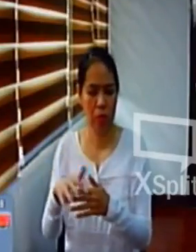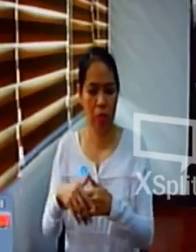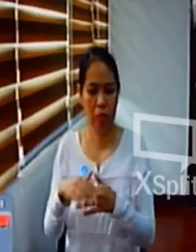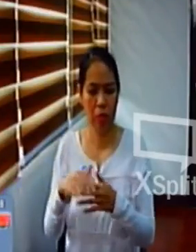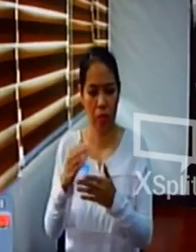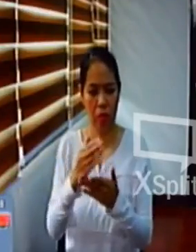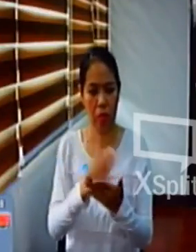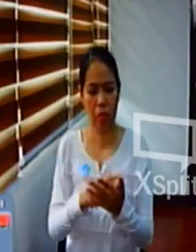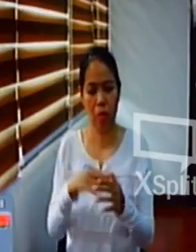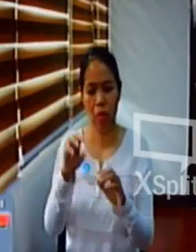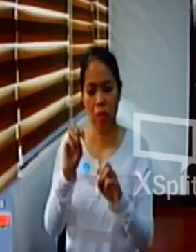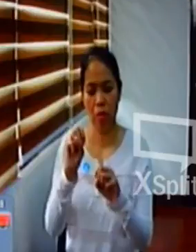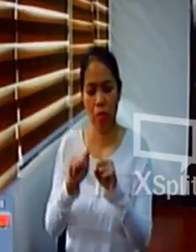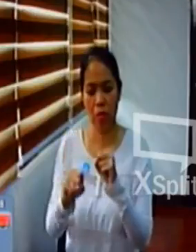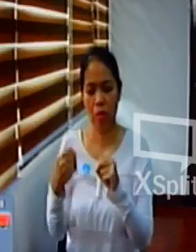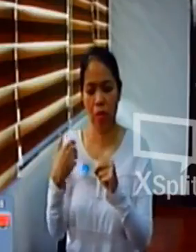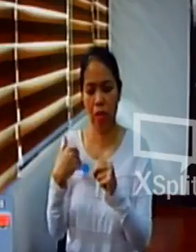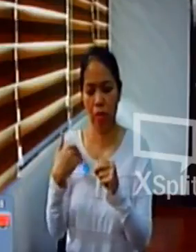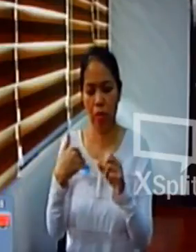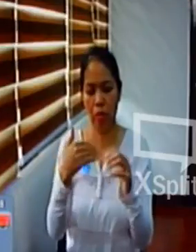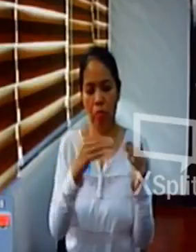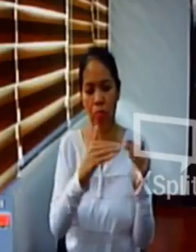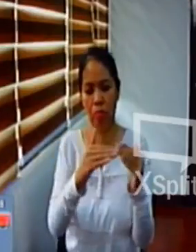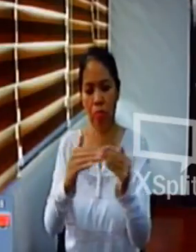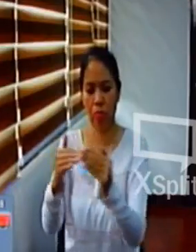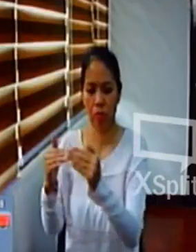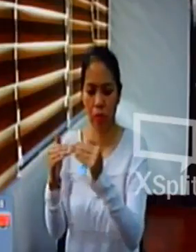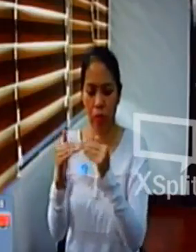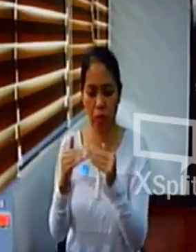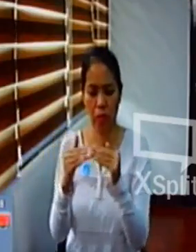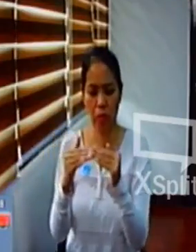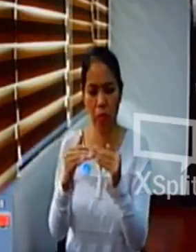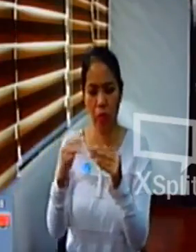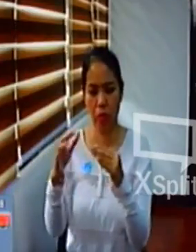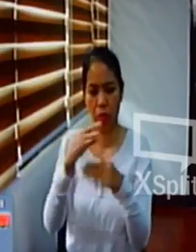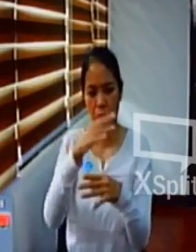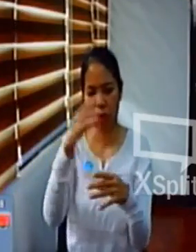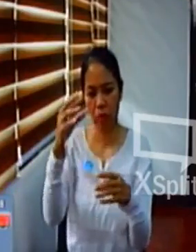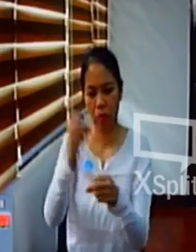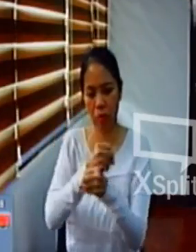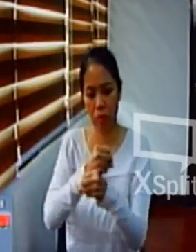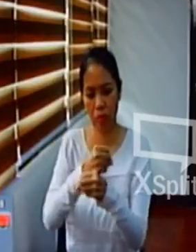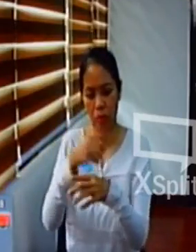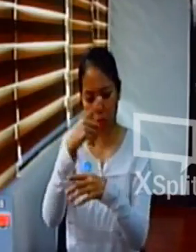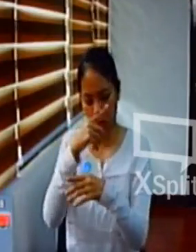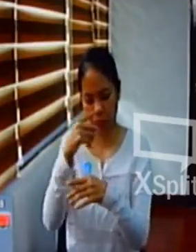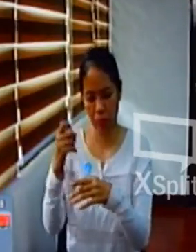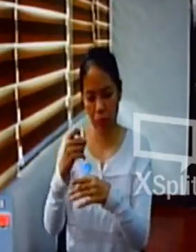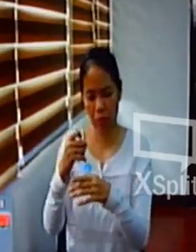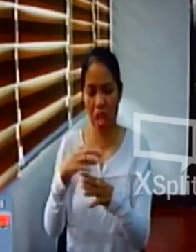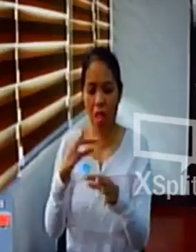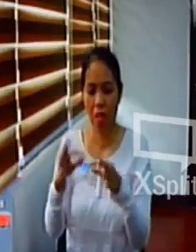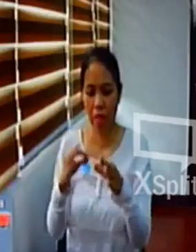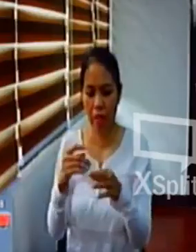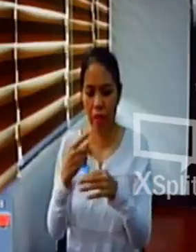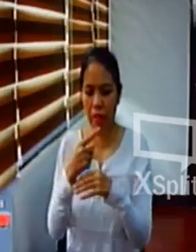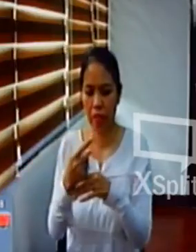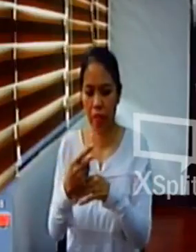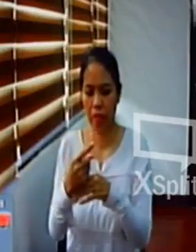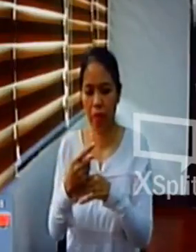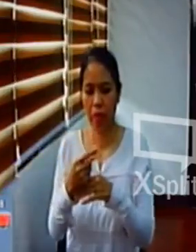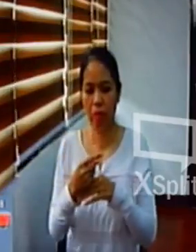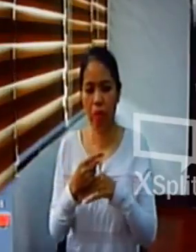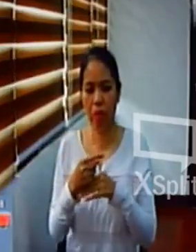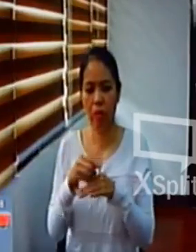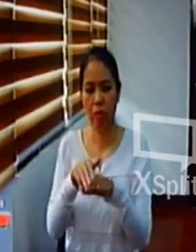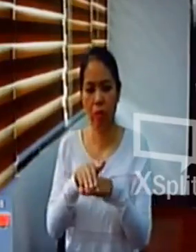unequivocal conclusion about, because as far as I'm concerned, Your Honors, when you talk about slow onset